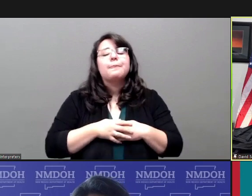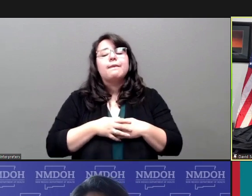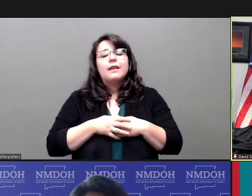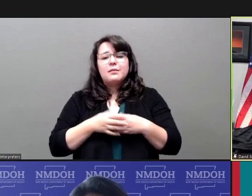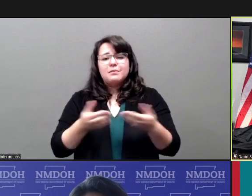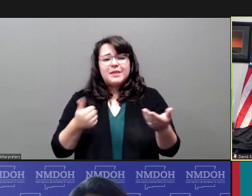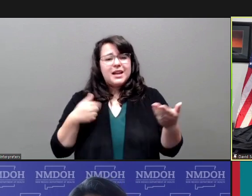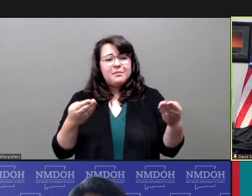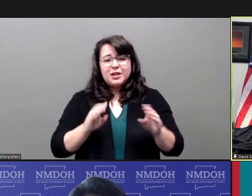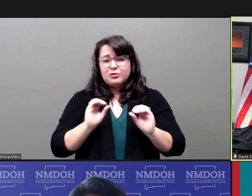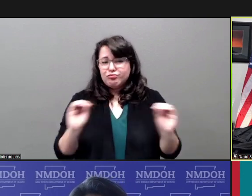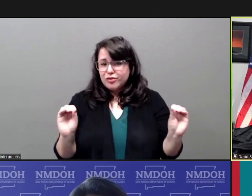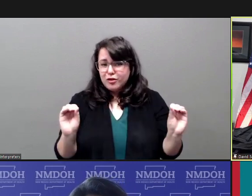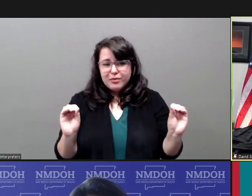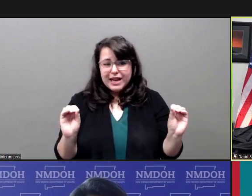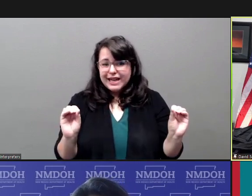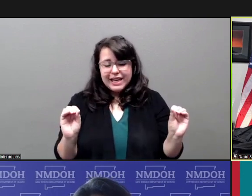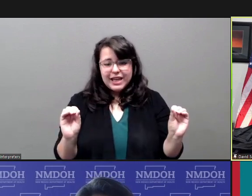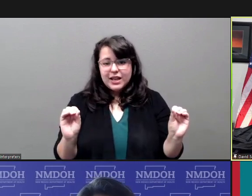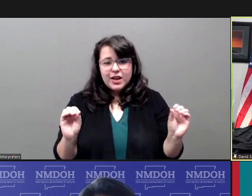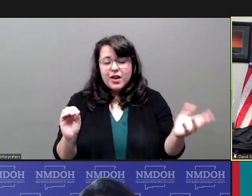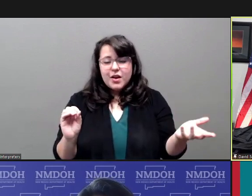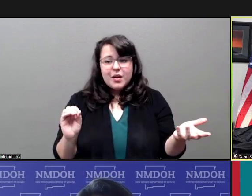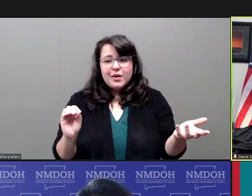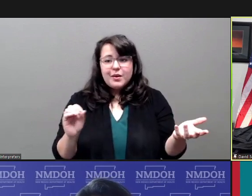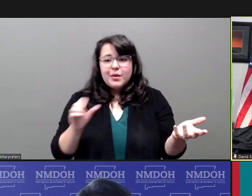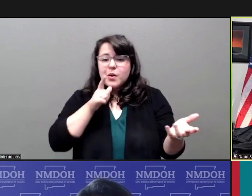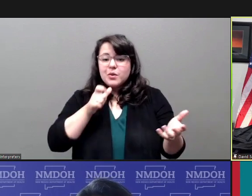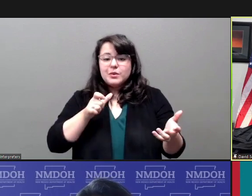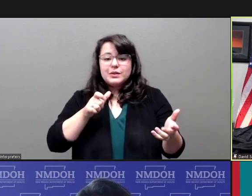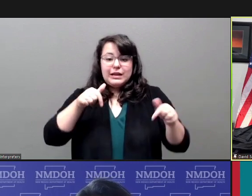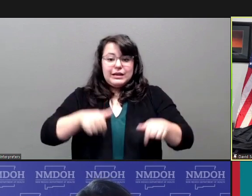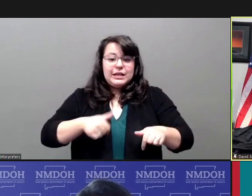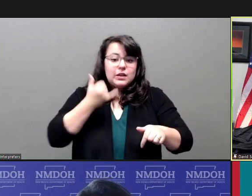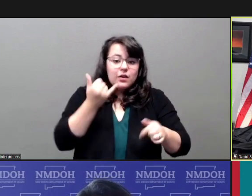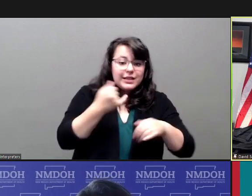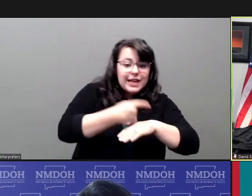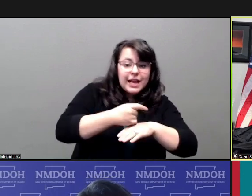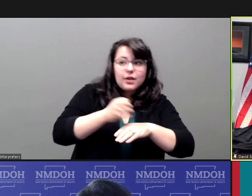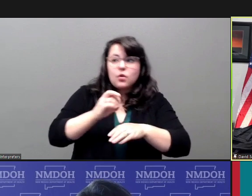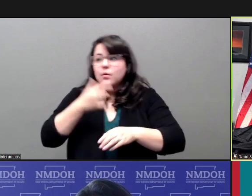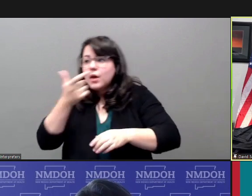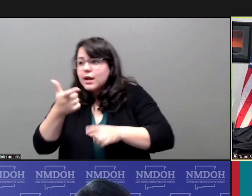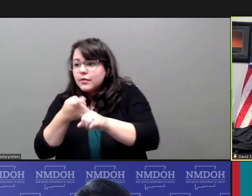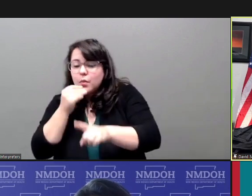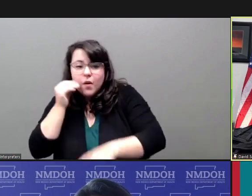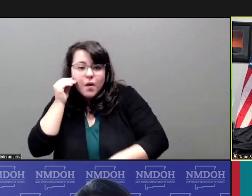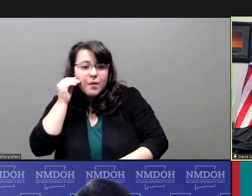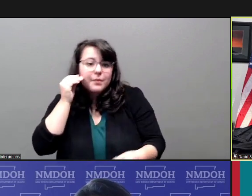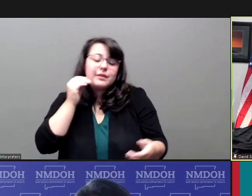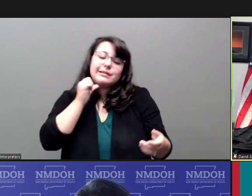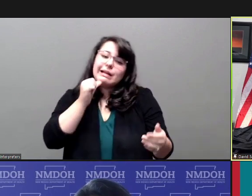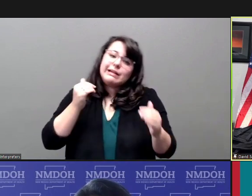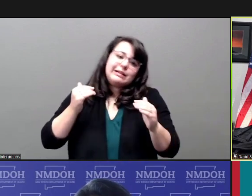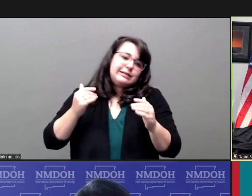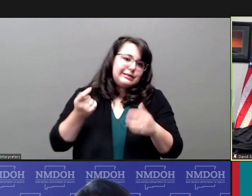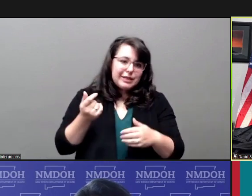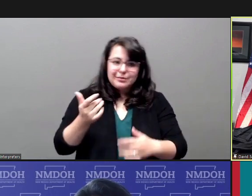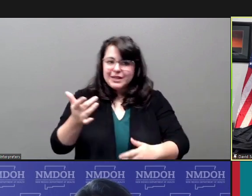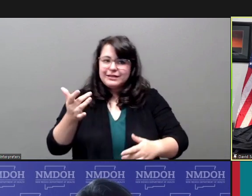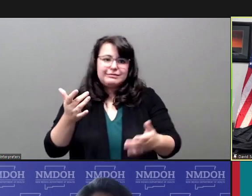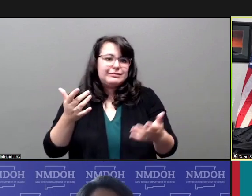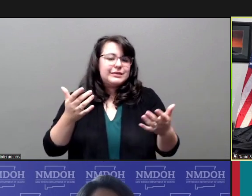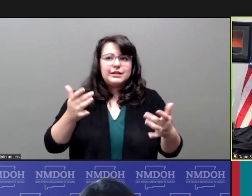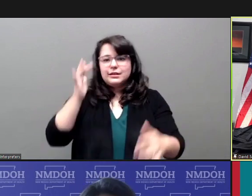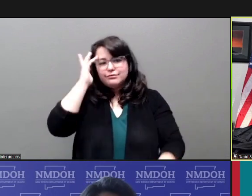there's nobody that is on this call today or watching from home that isn't at least a little sick of COVID